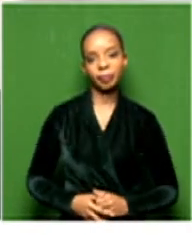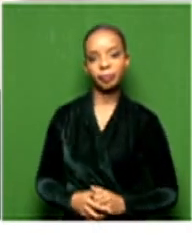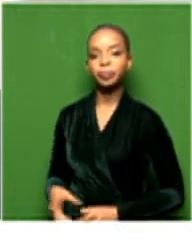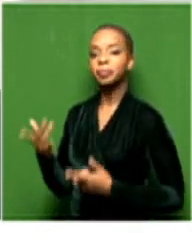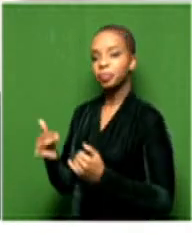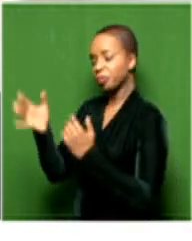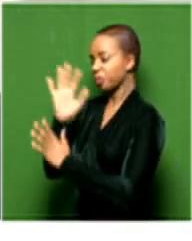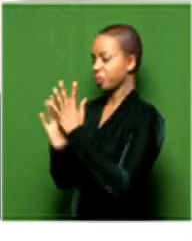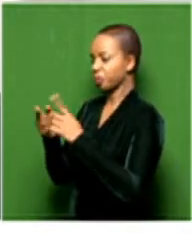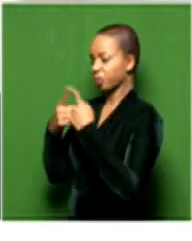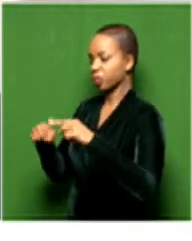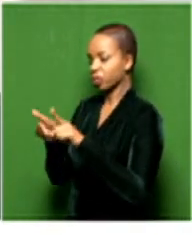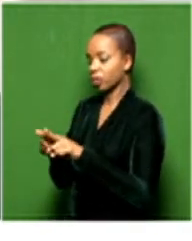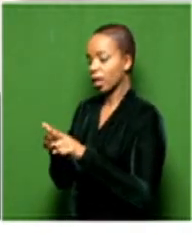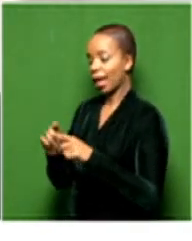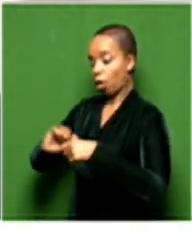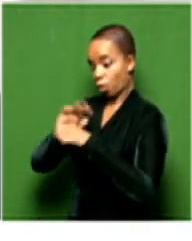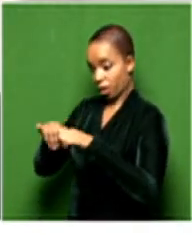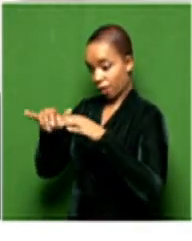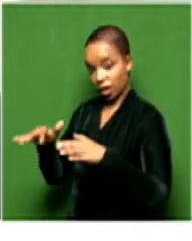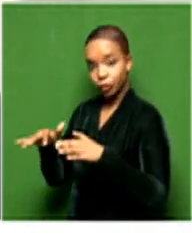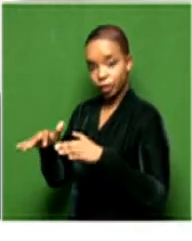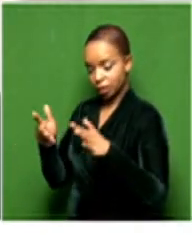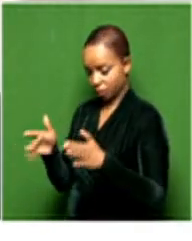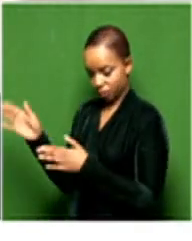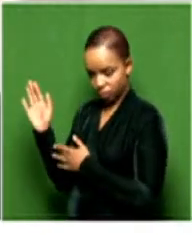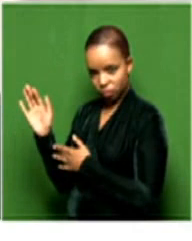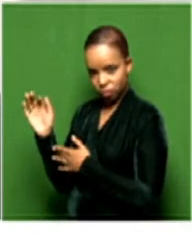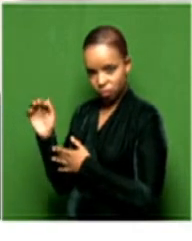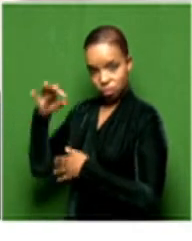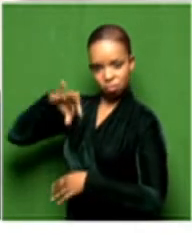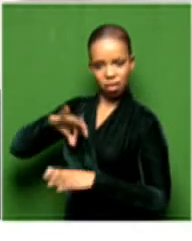is going to be beneficial post the coronavirus pandemic.